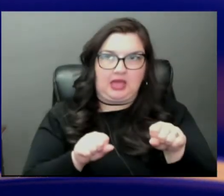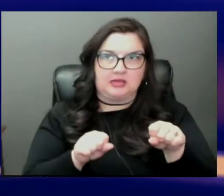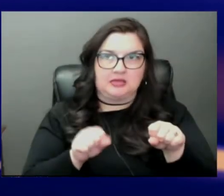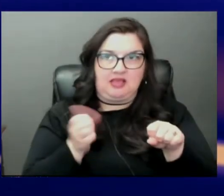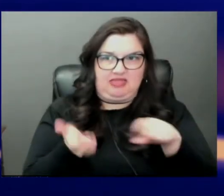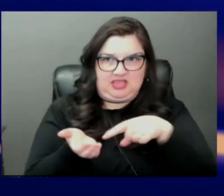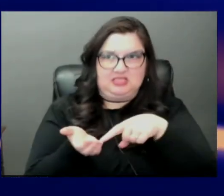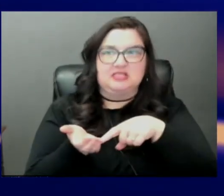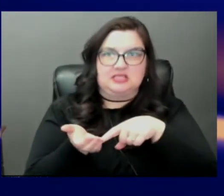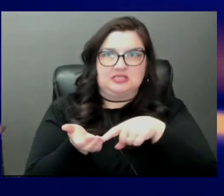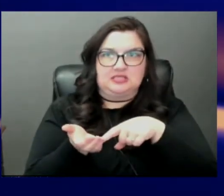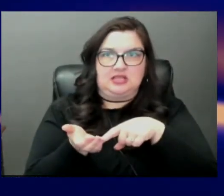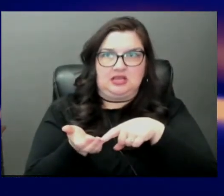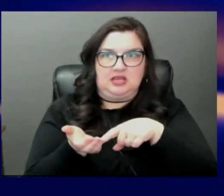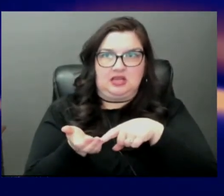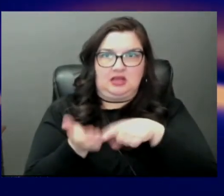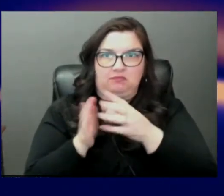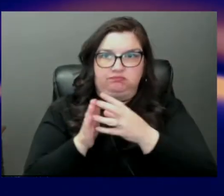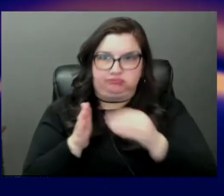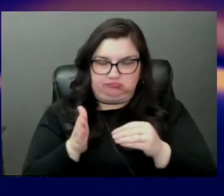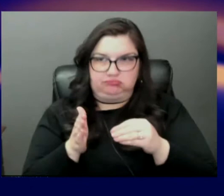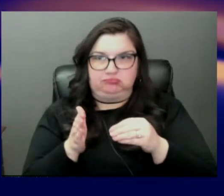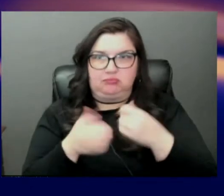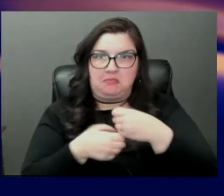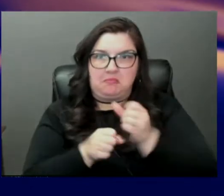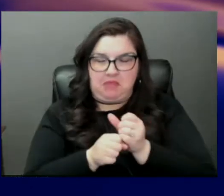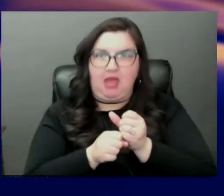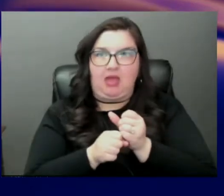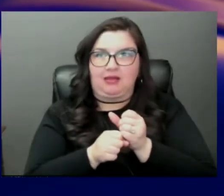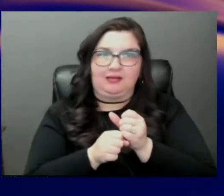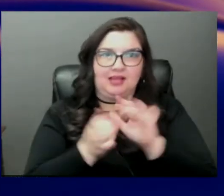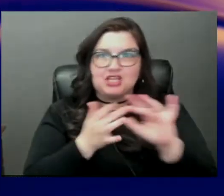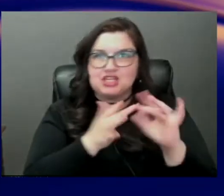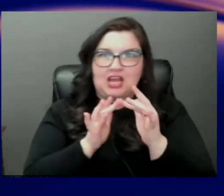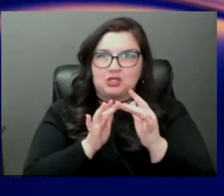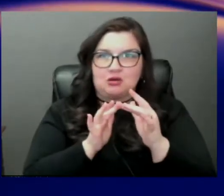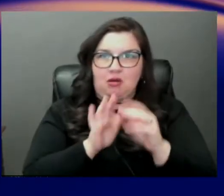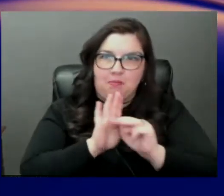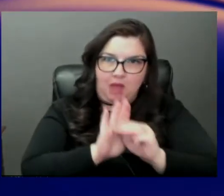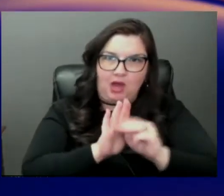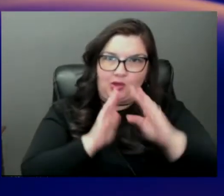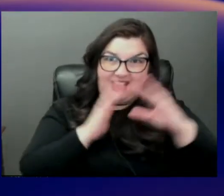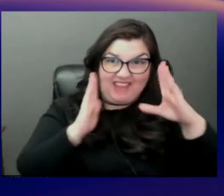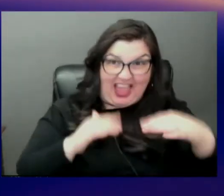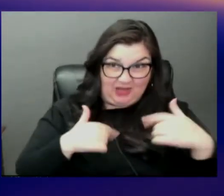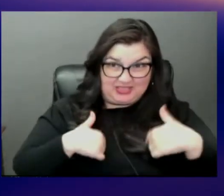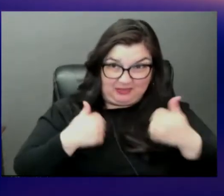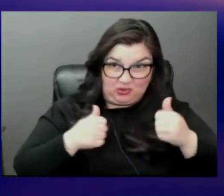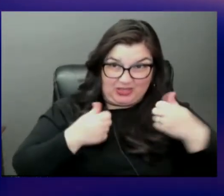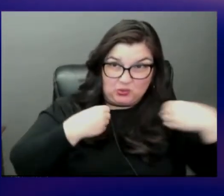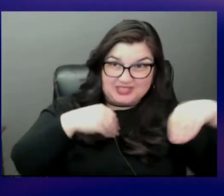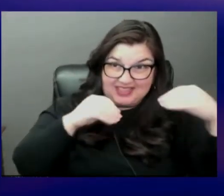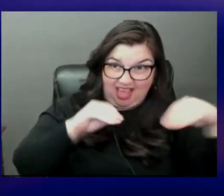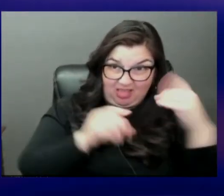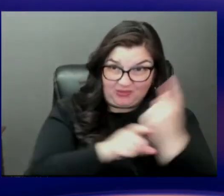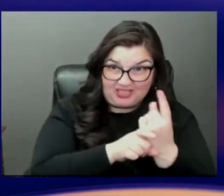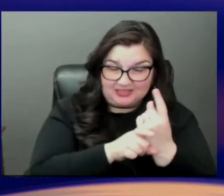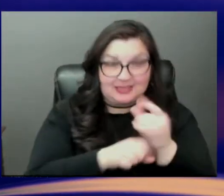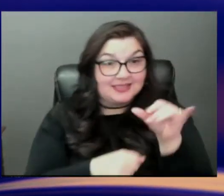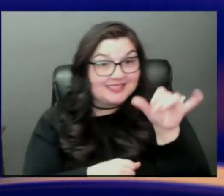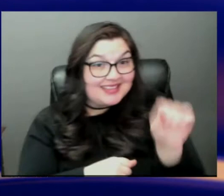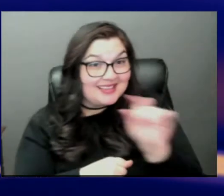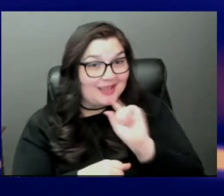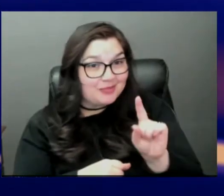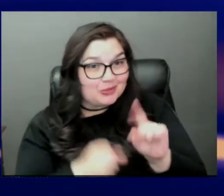and make a digital model of a house that maybe I'm selling or something like that, right? Yeah, absolutely. So the third